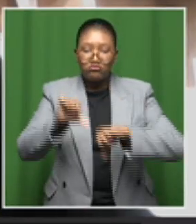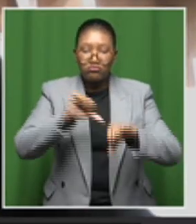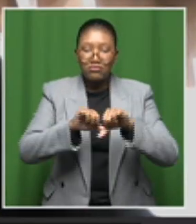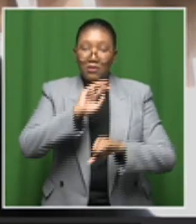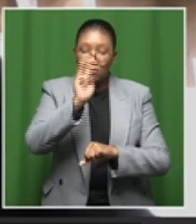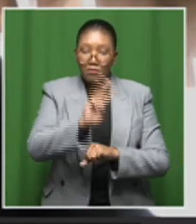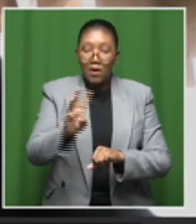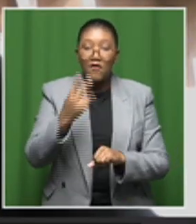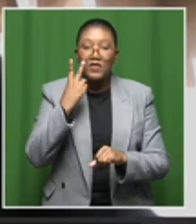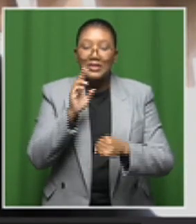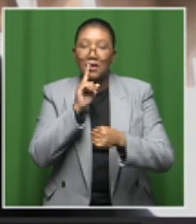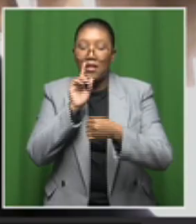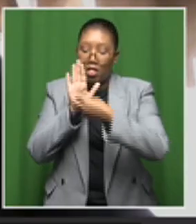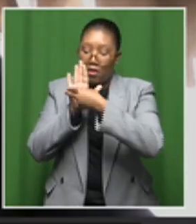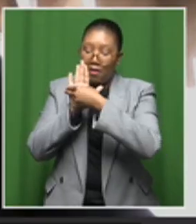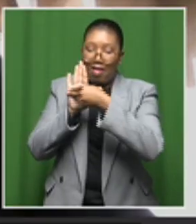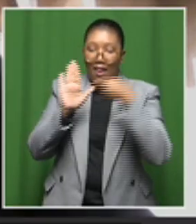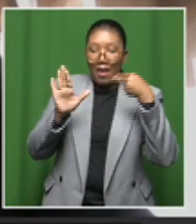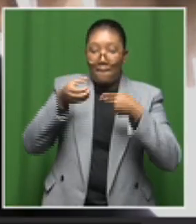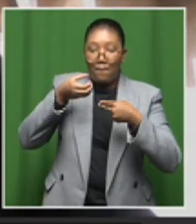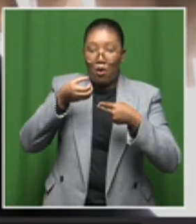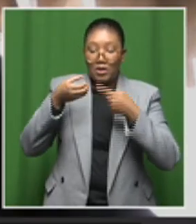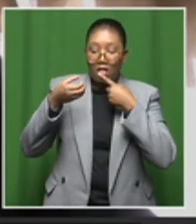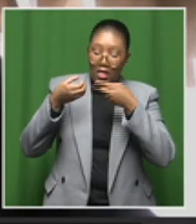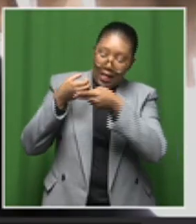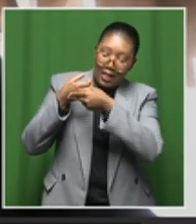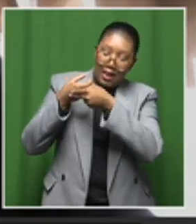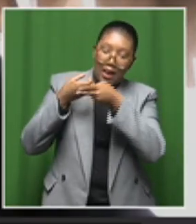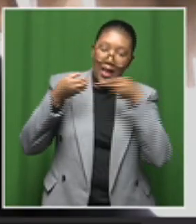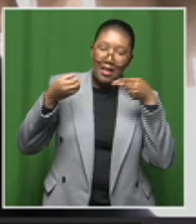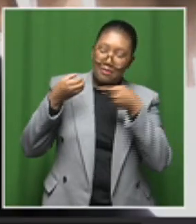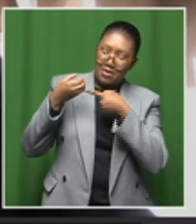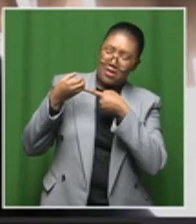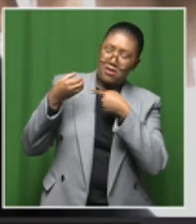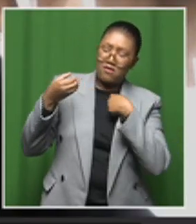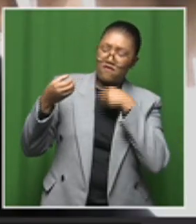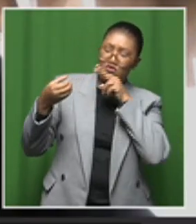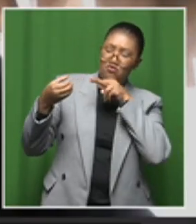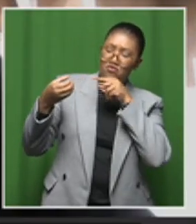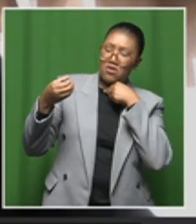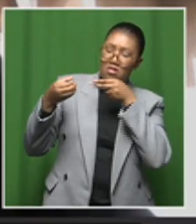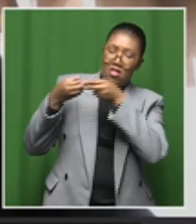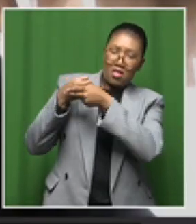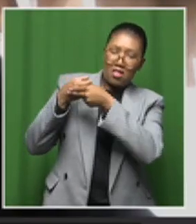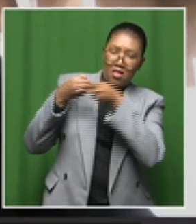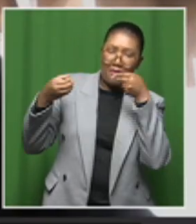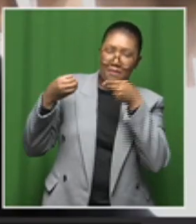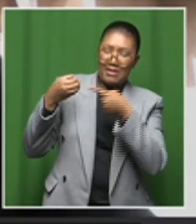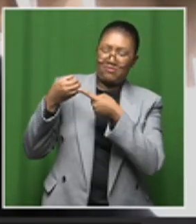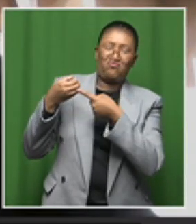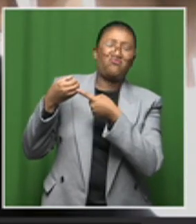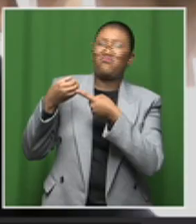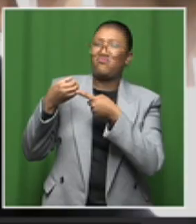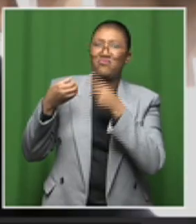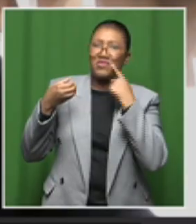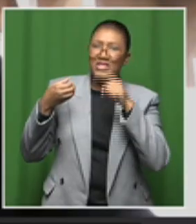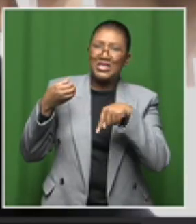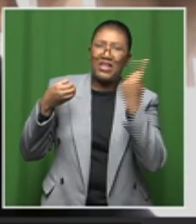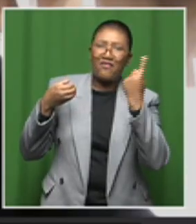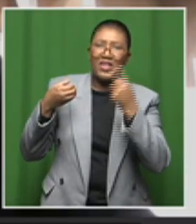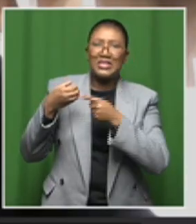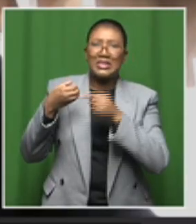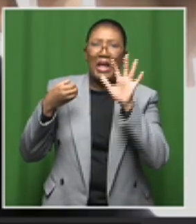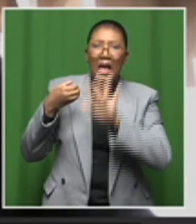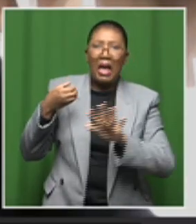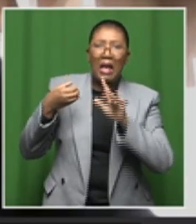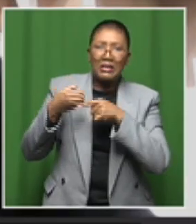the labeling is not what you used to seeing when you would get that medicine over the counter, the coloring of the package